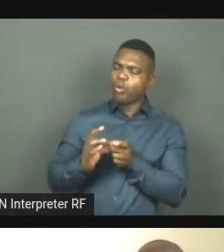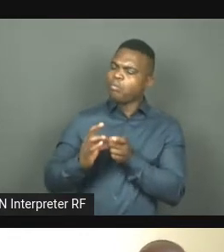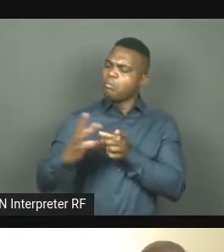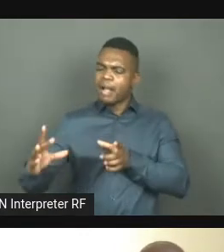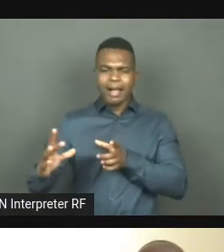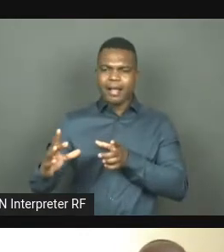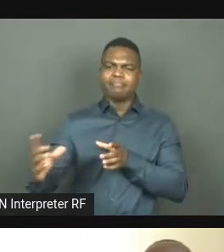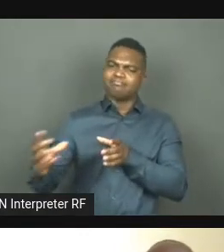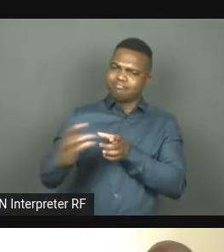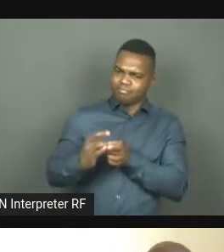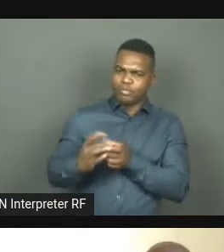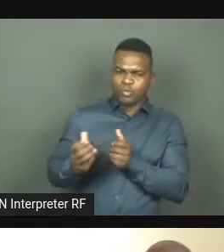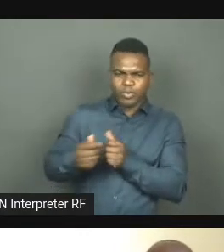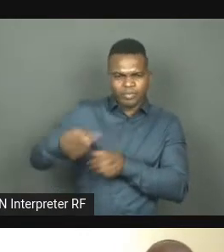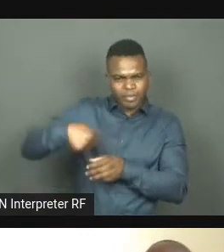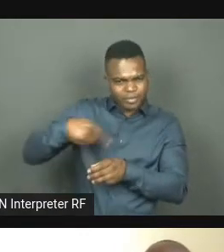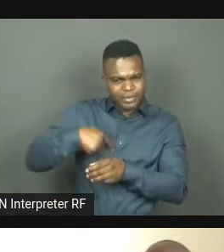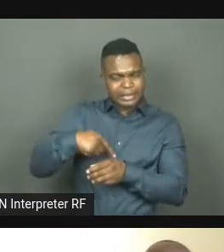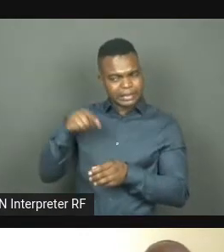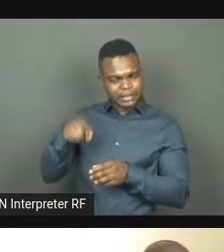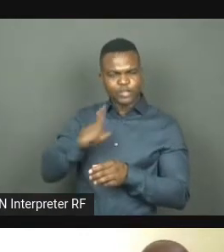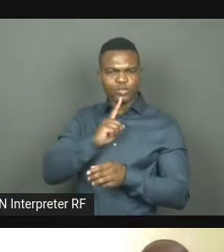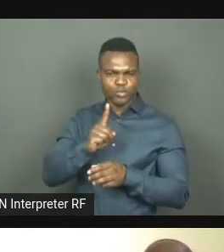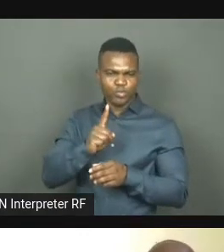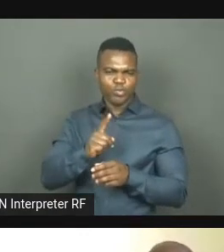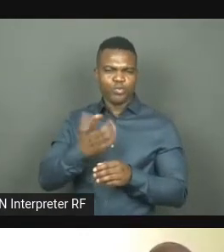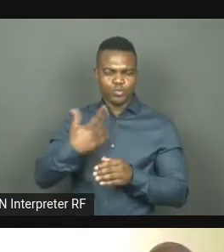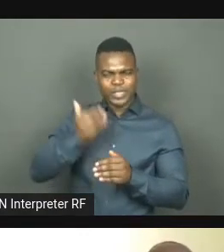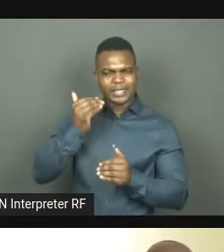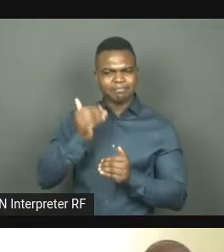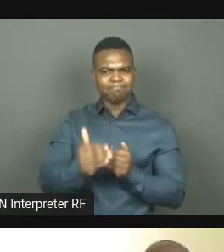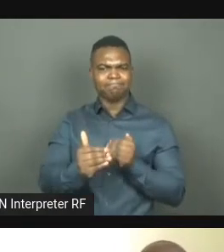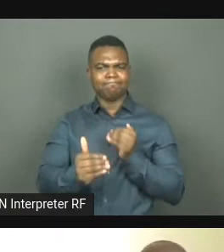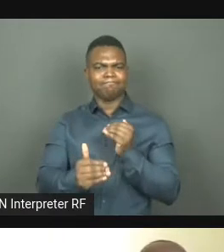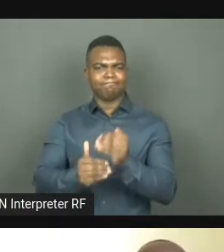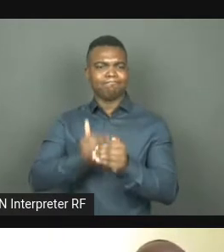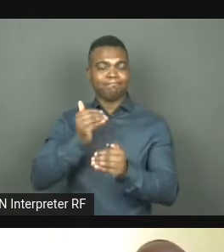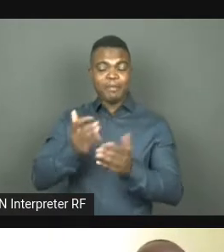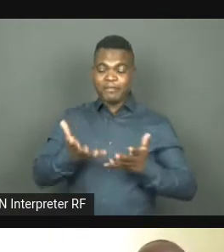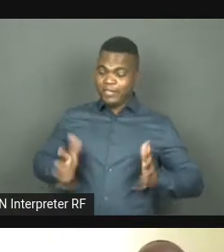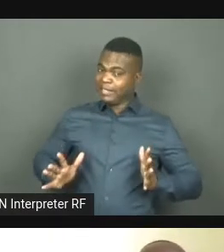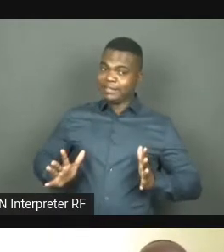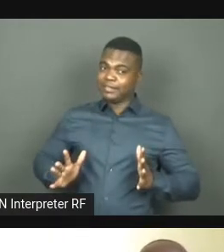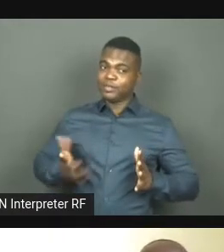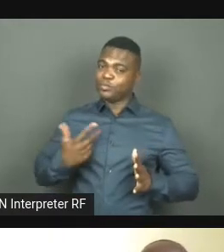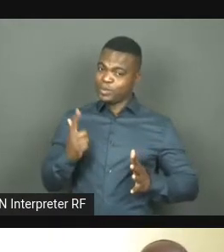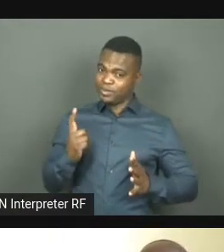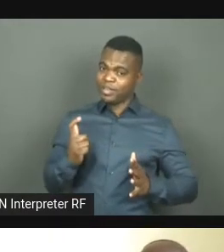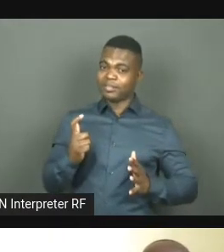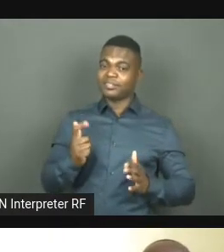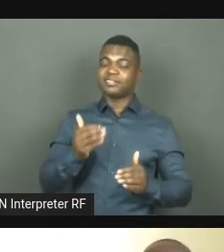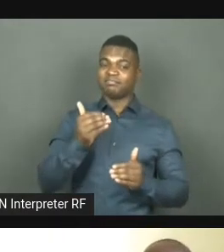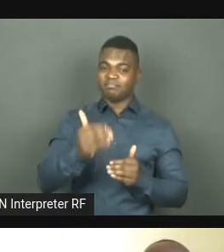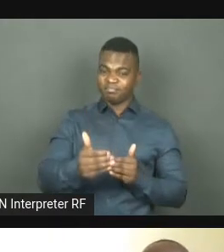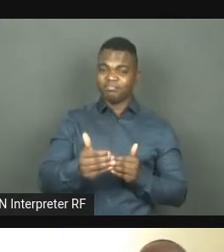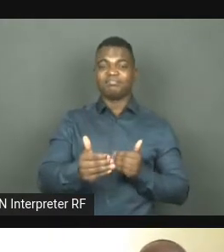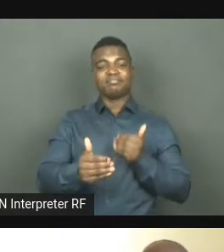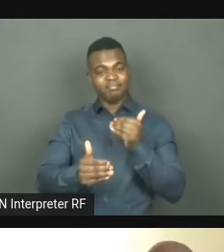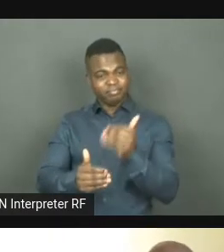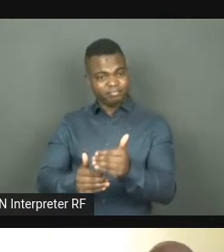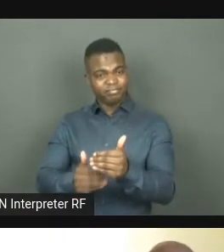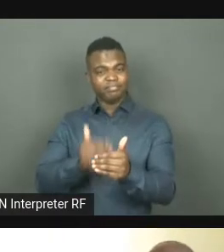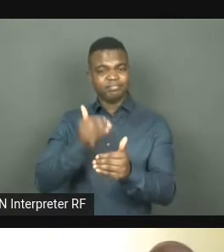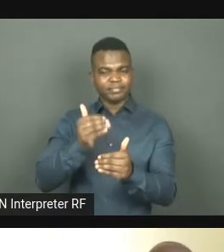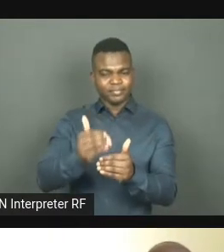meaningful but also respectful to my rights as a human being. Even if I'm facing this particular challenge, I don't stop being a human